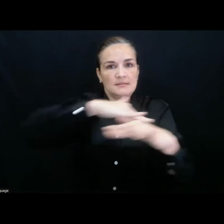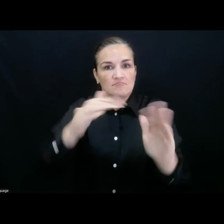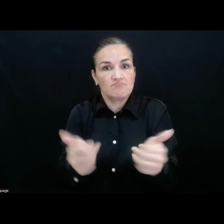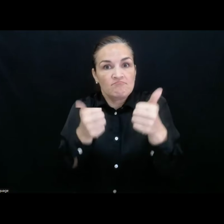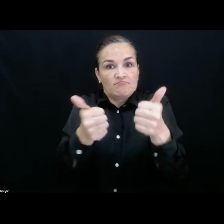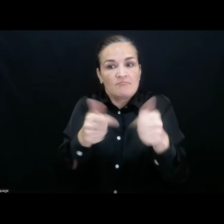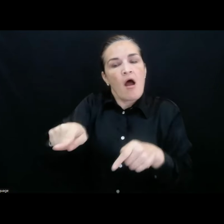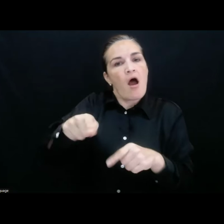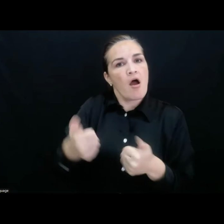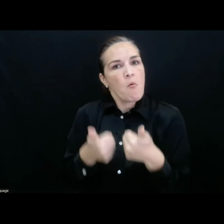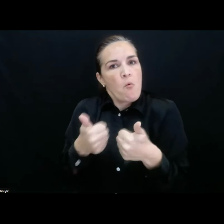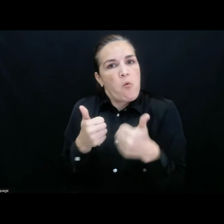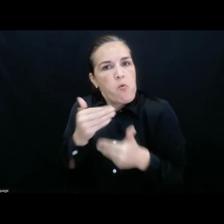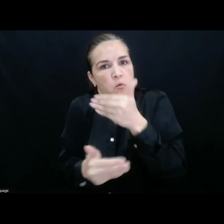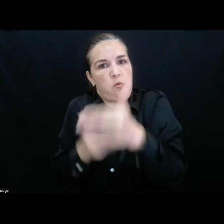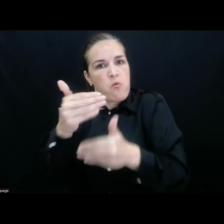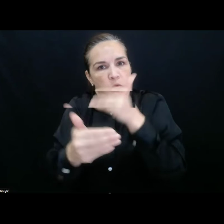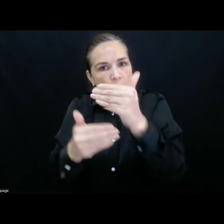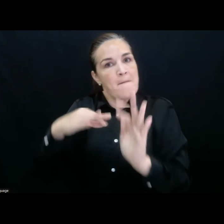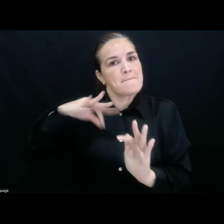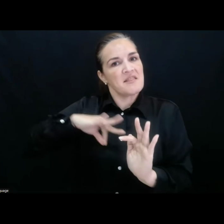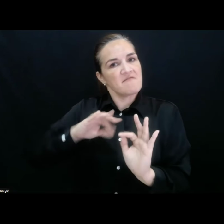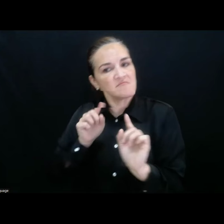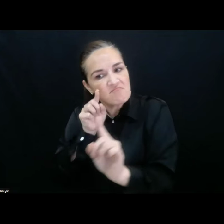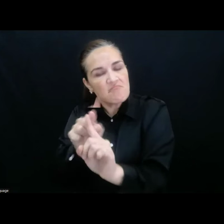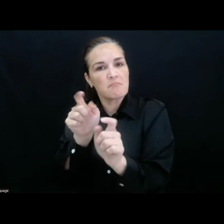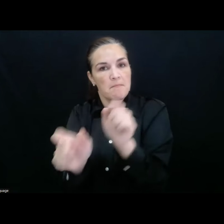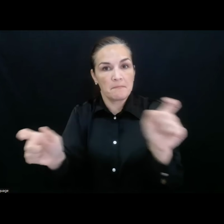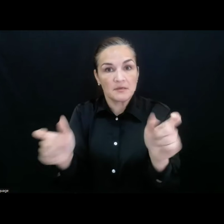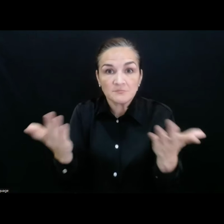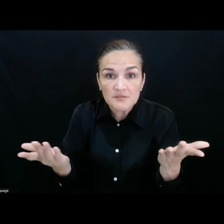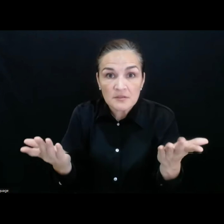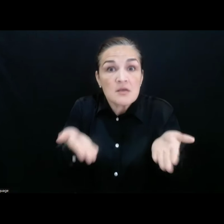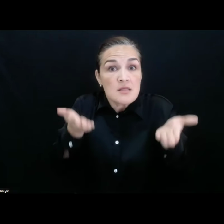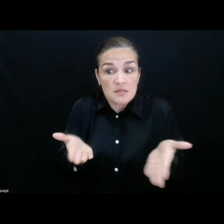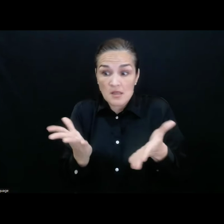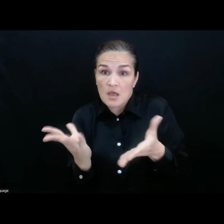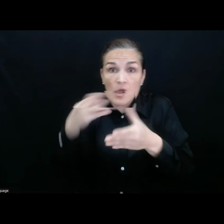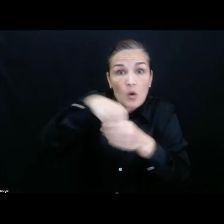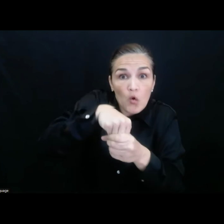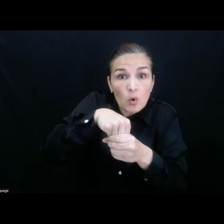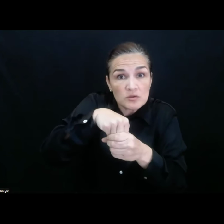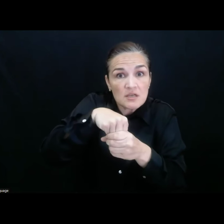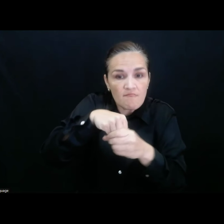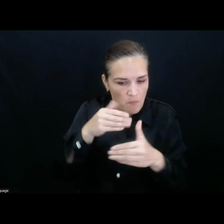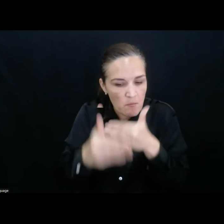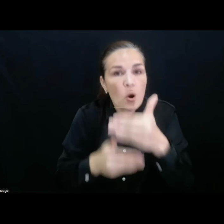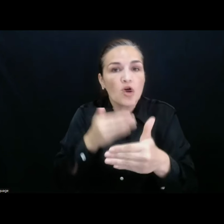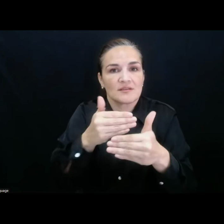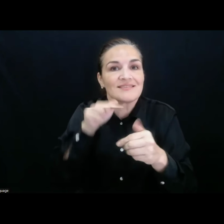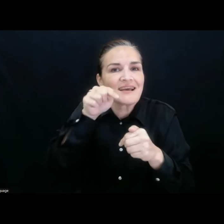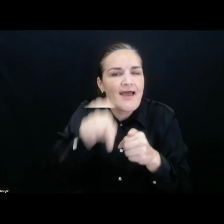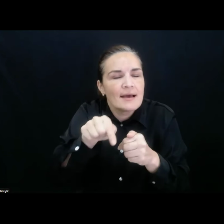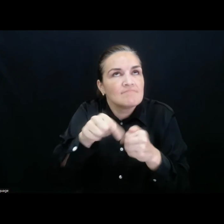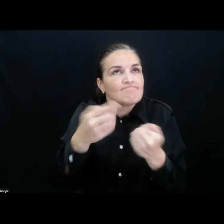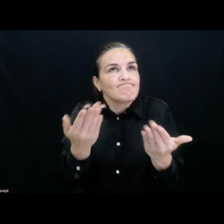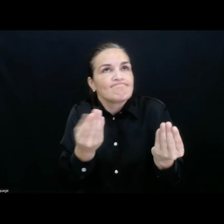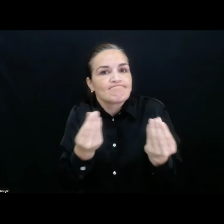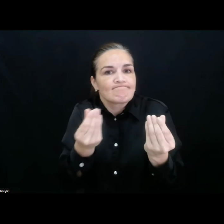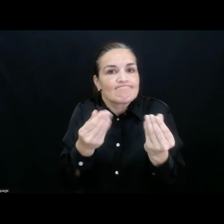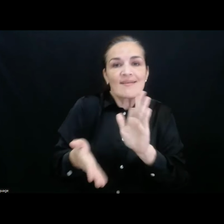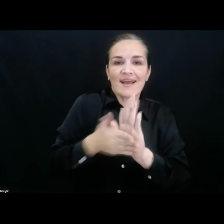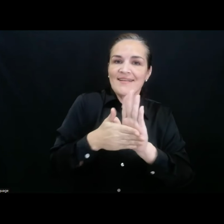for the whole population, actually. So this inclusive approach, I would say, is a sort of a